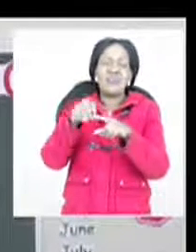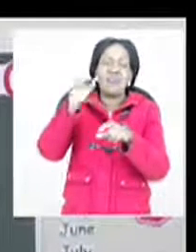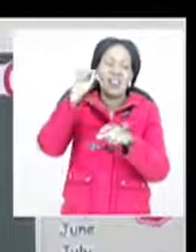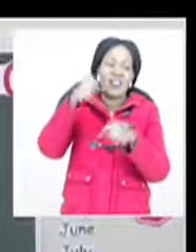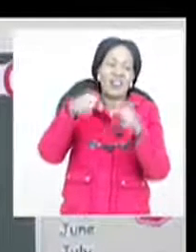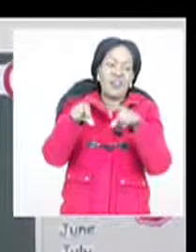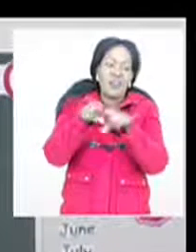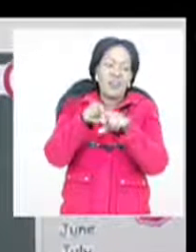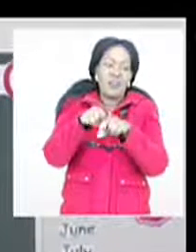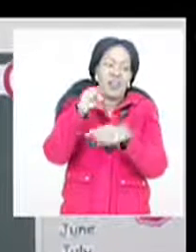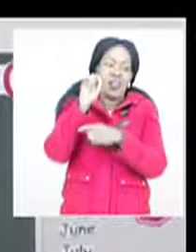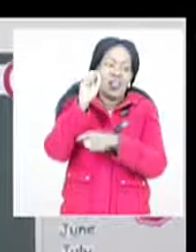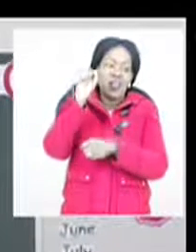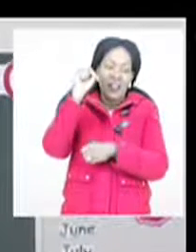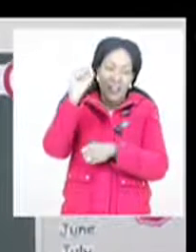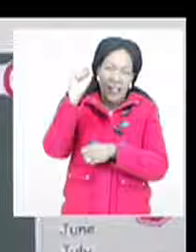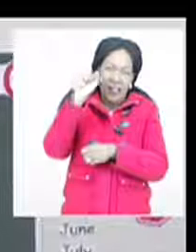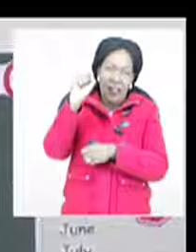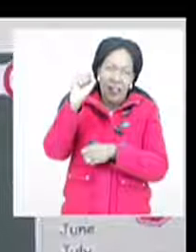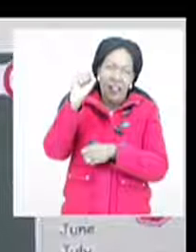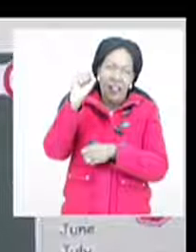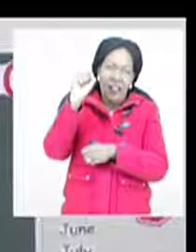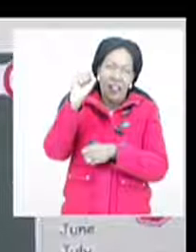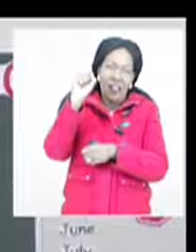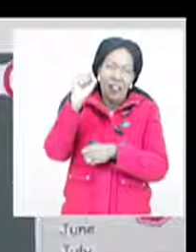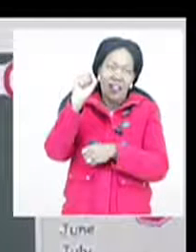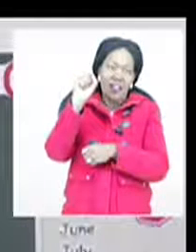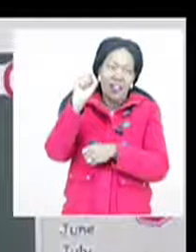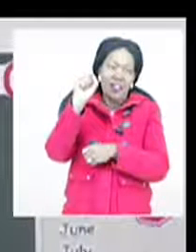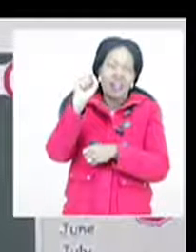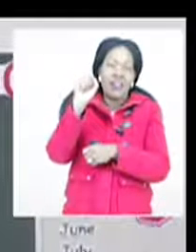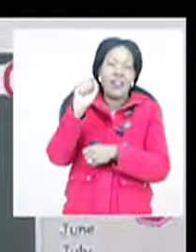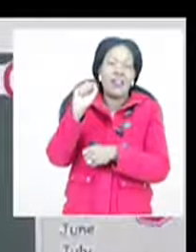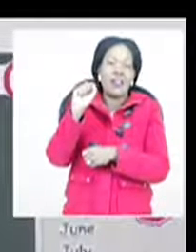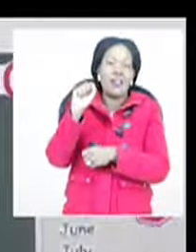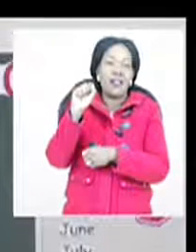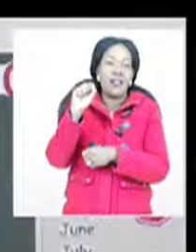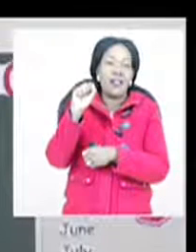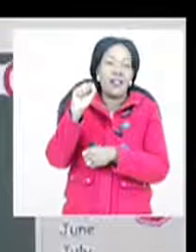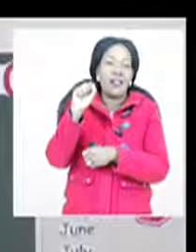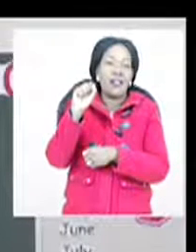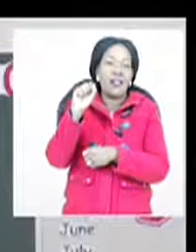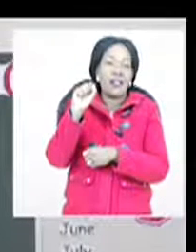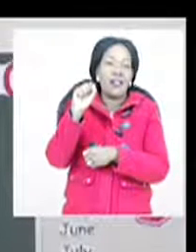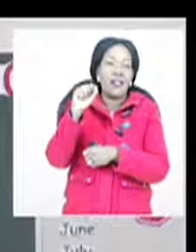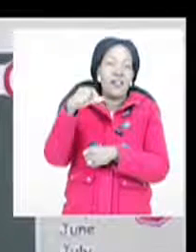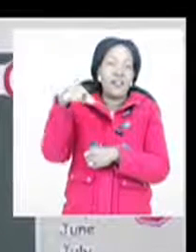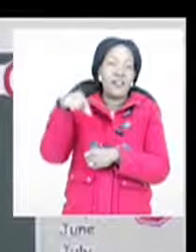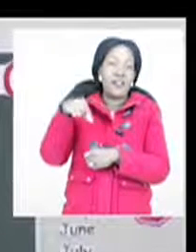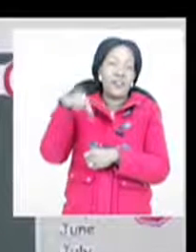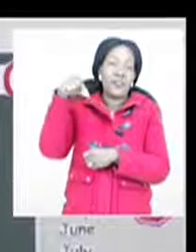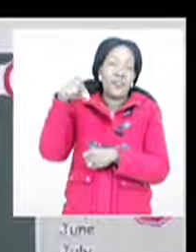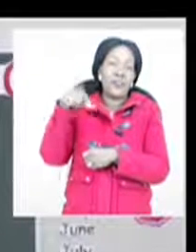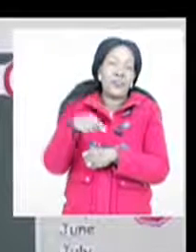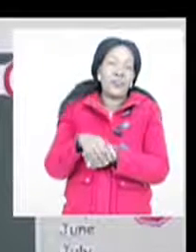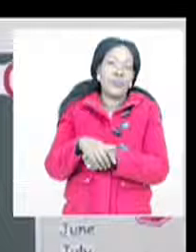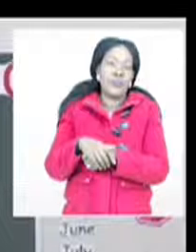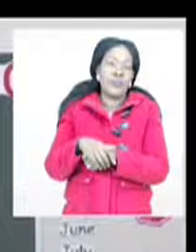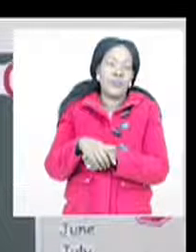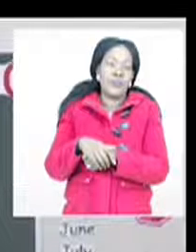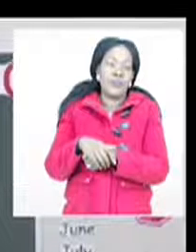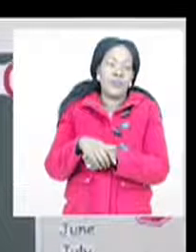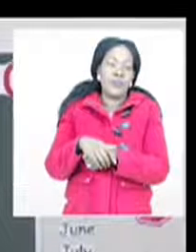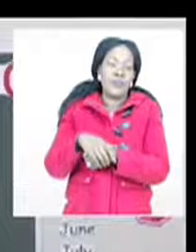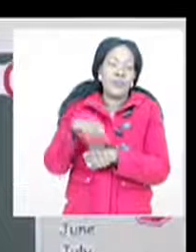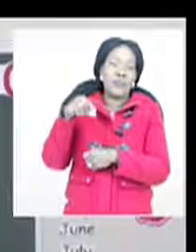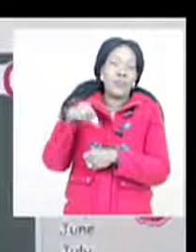And then you just put a little leg that kicks out, and you have a kwa. What sound does that